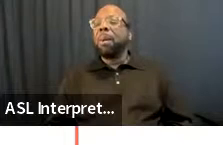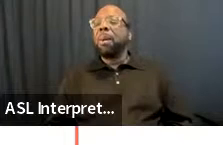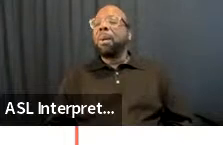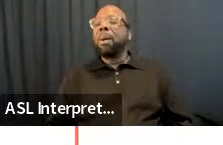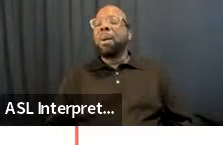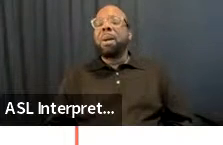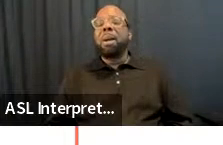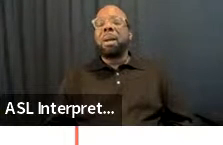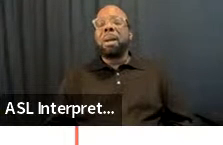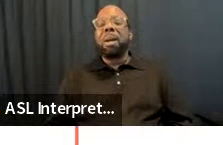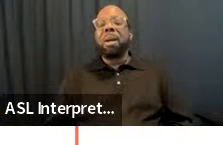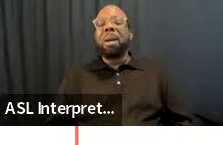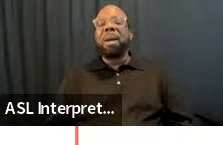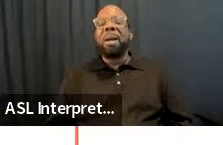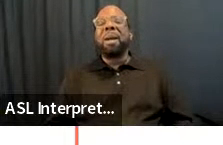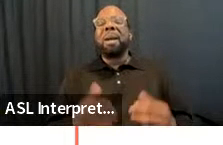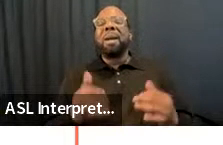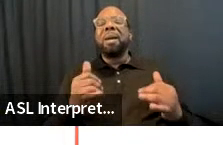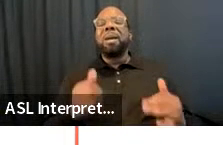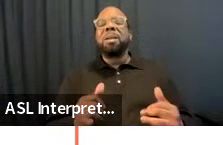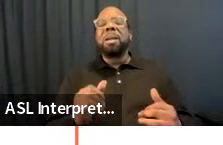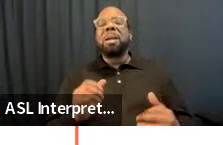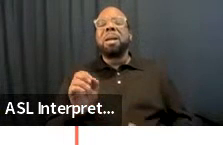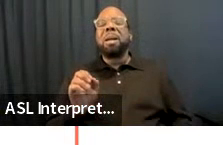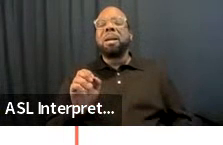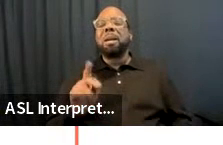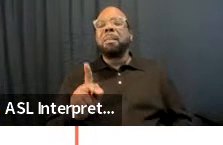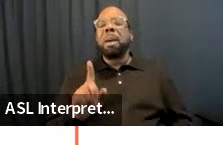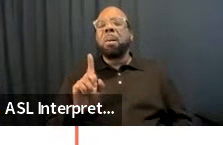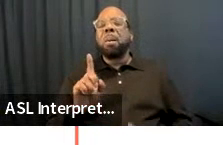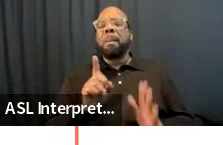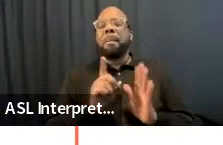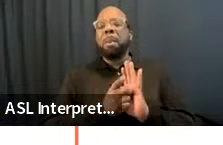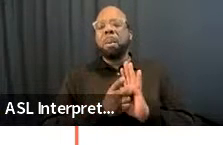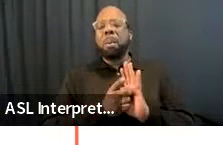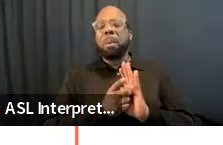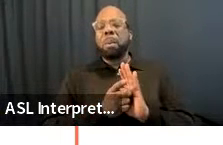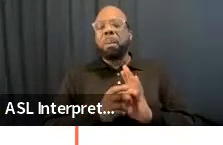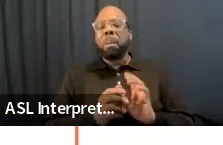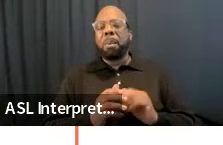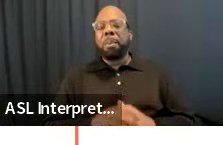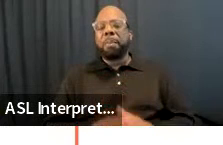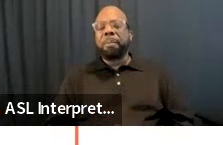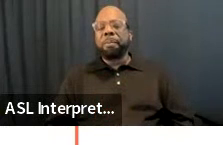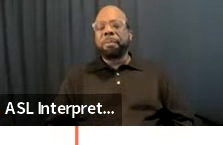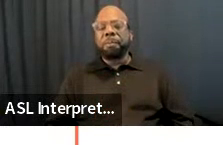Just promoting him now. He should be back in one moment.